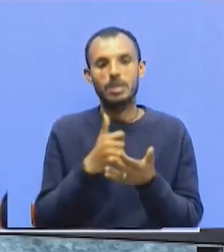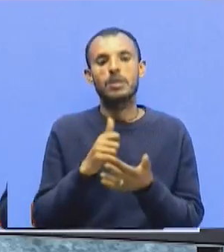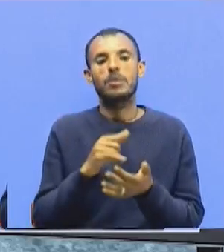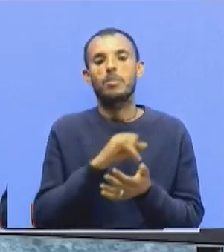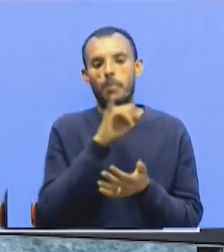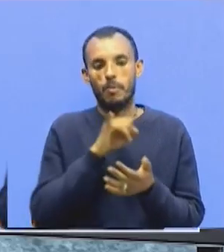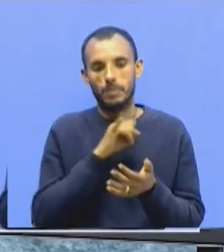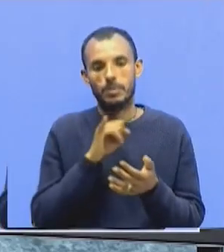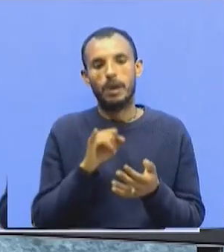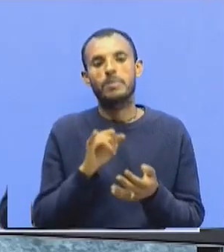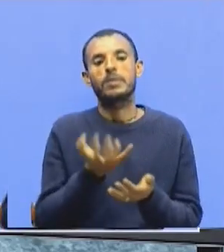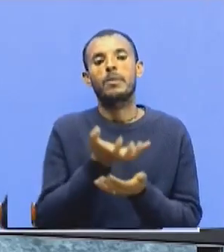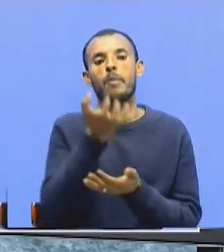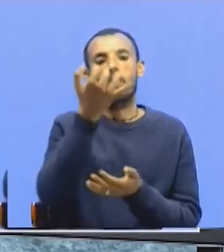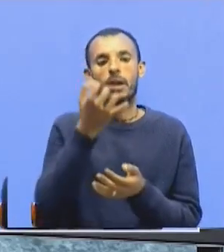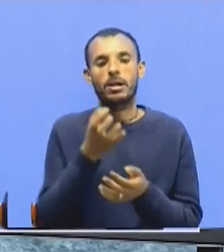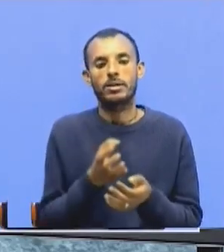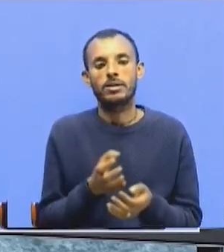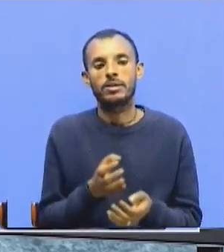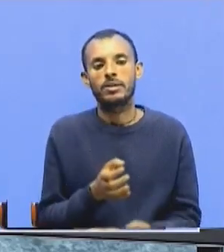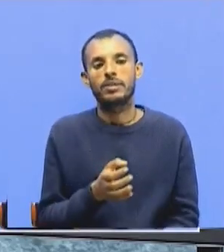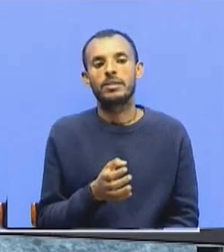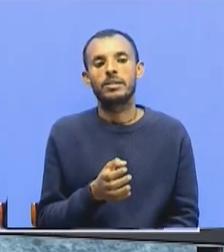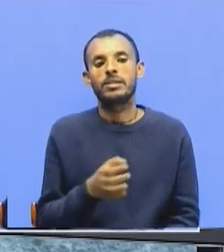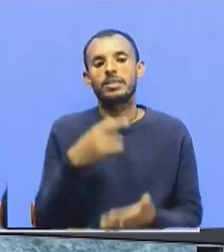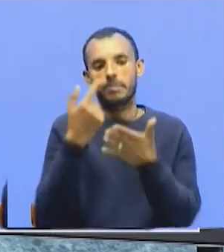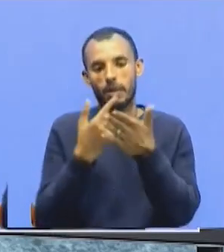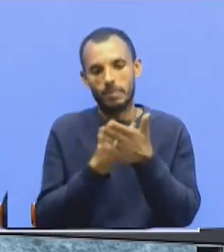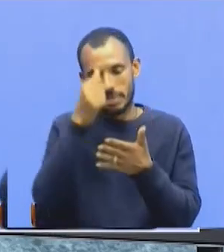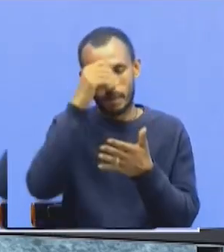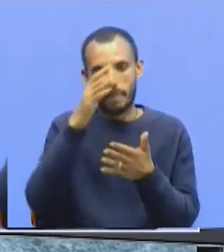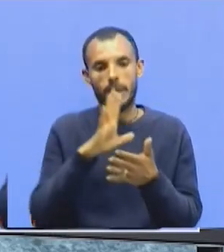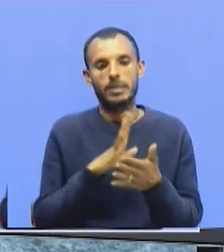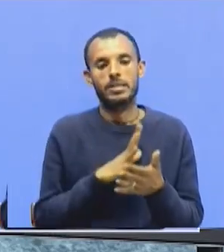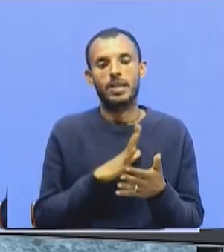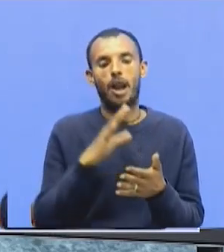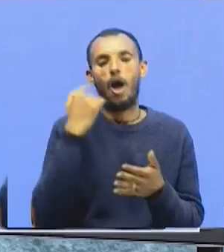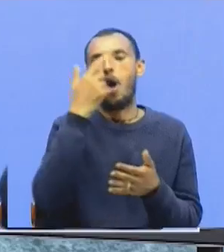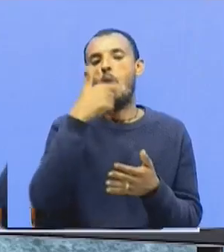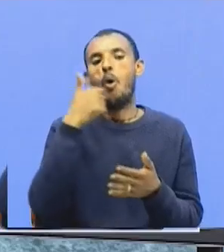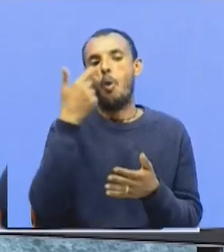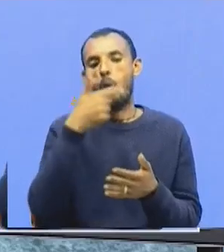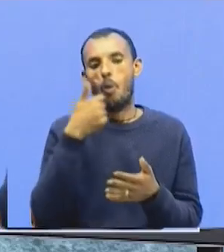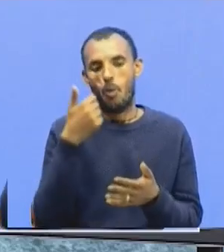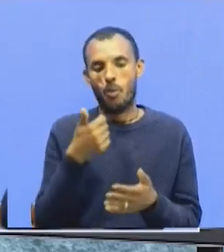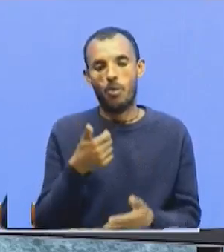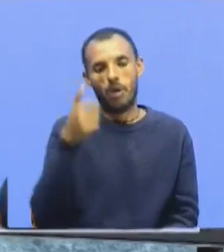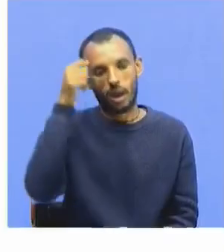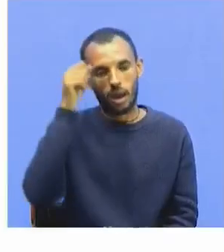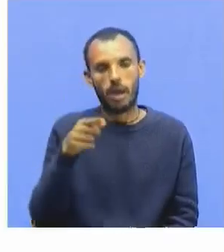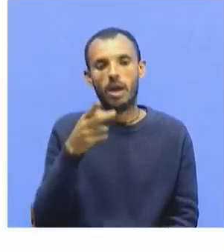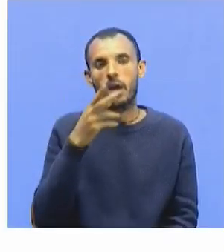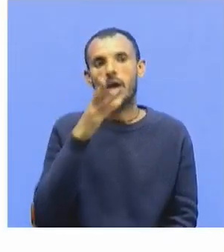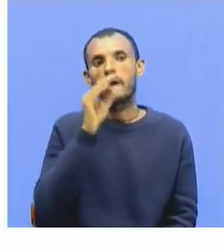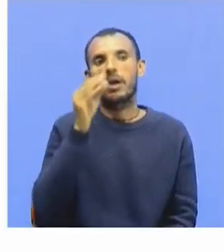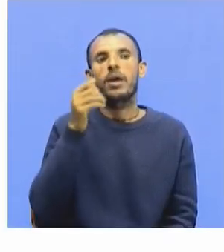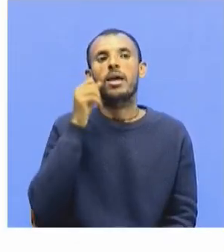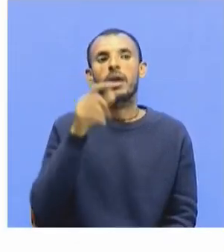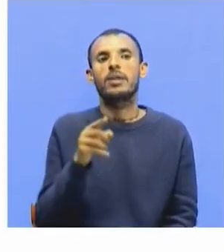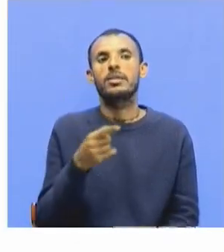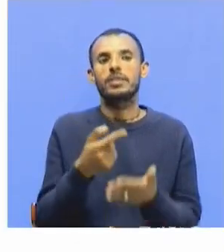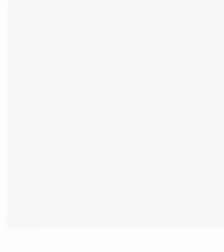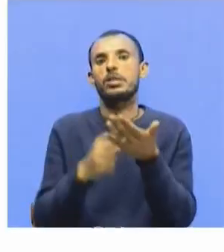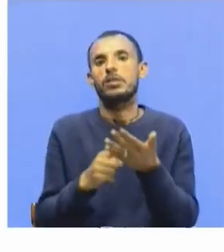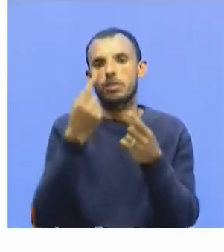the owner, sometimes the person of, and who is he. That is called a part of WH